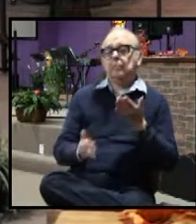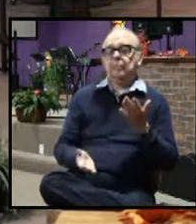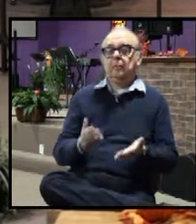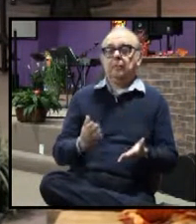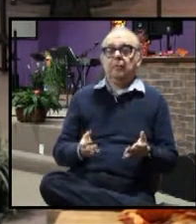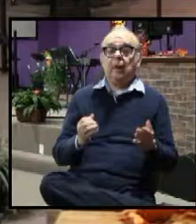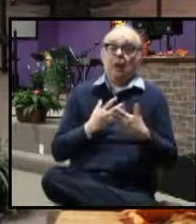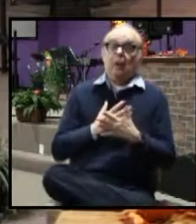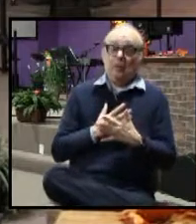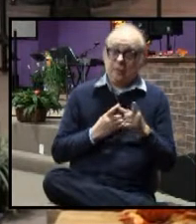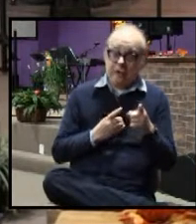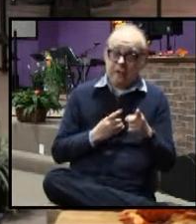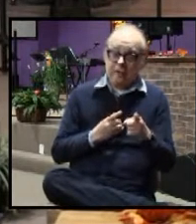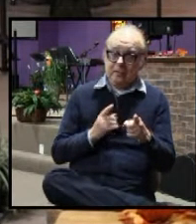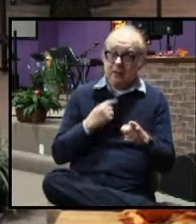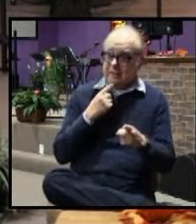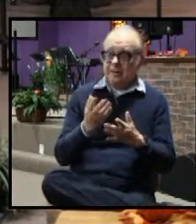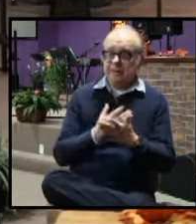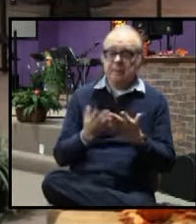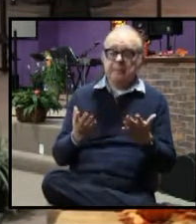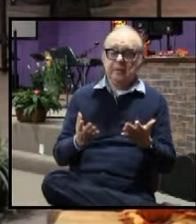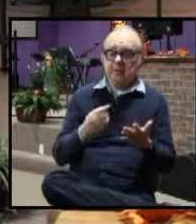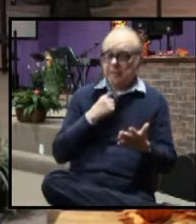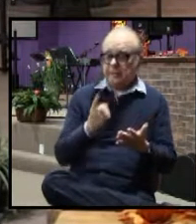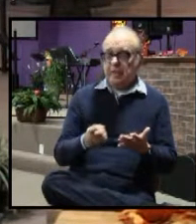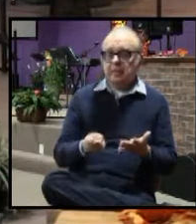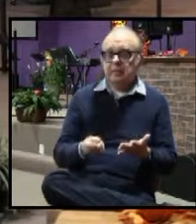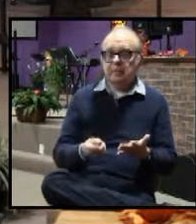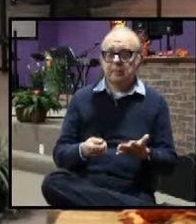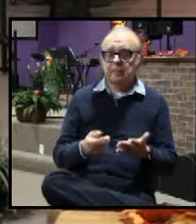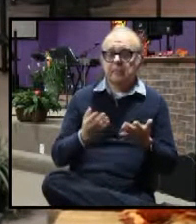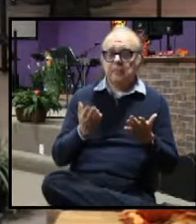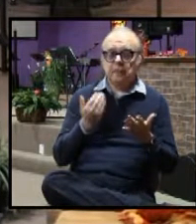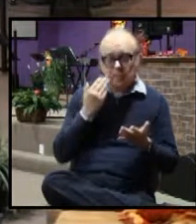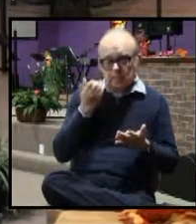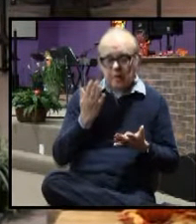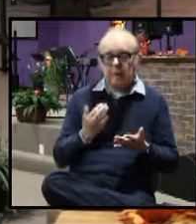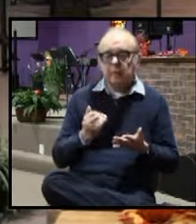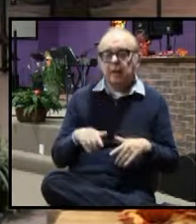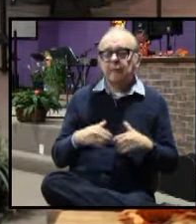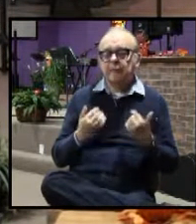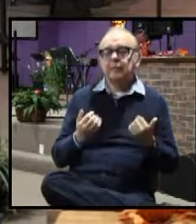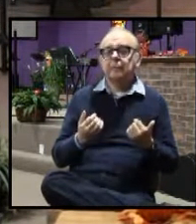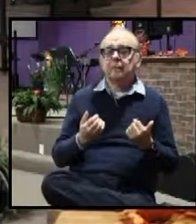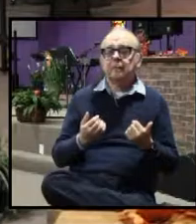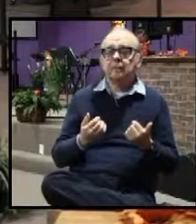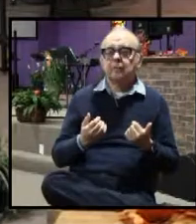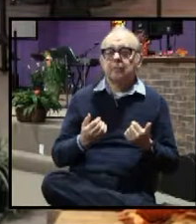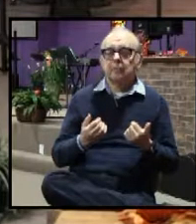This may be a shocker, but can I tell you, here's the answer. You want to know why you're alive?